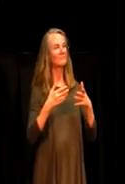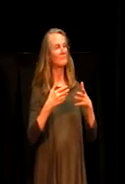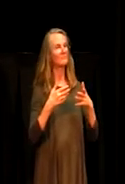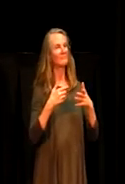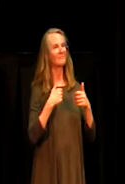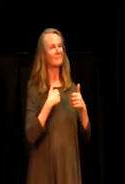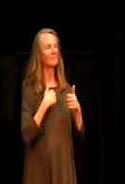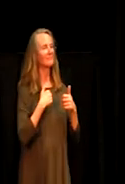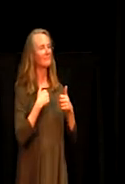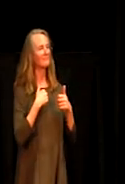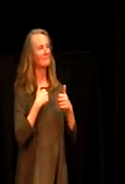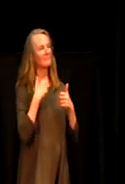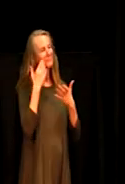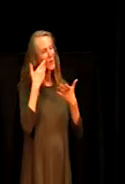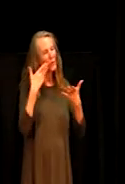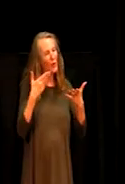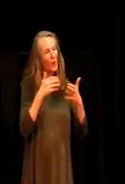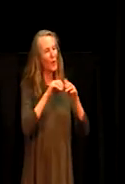to